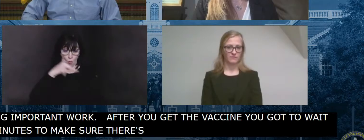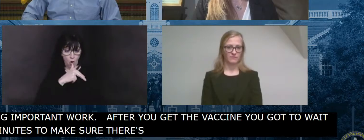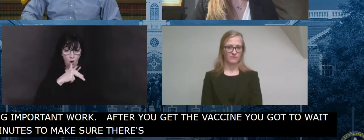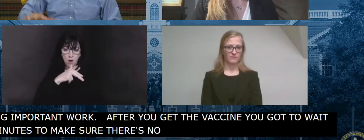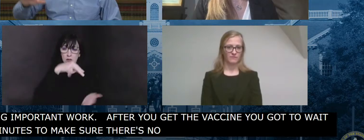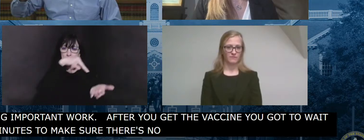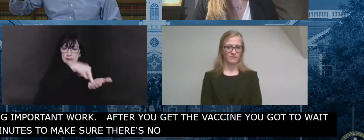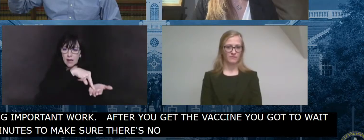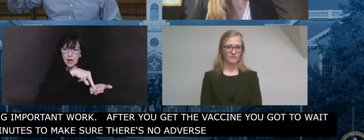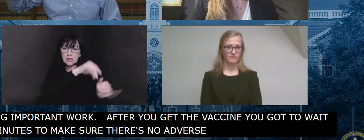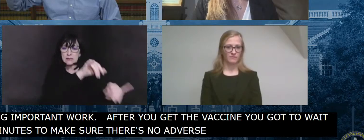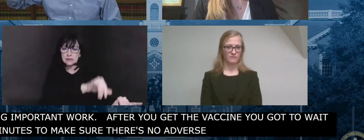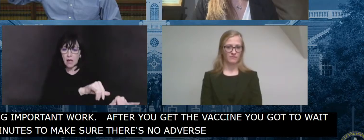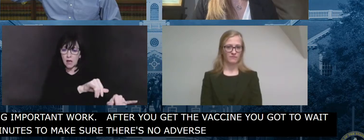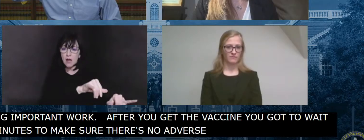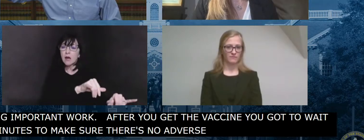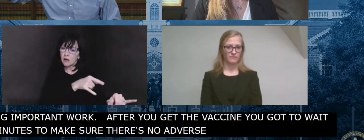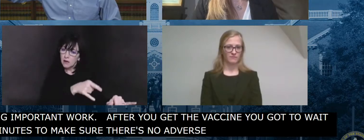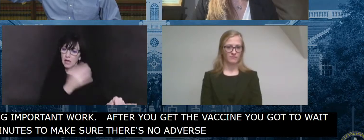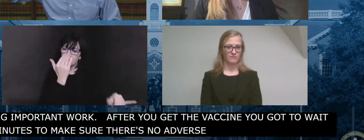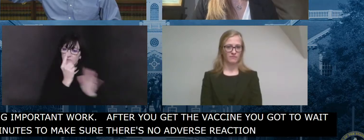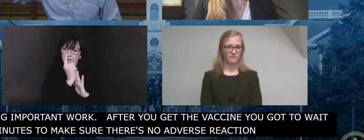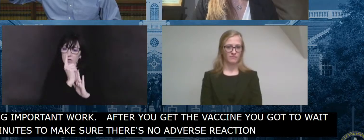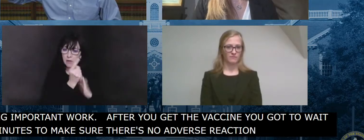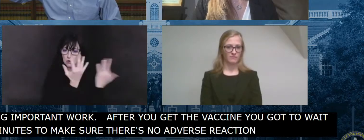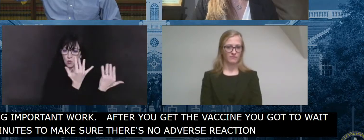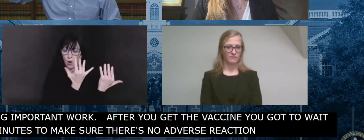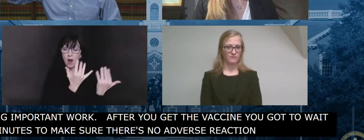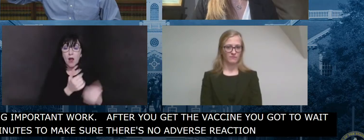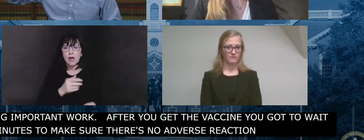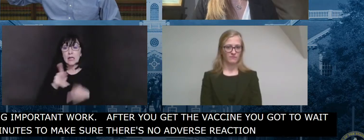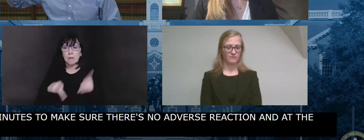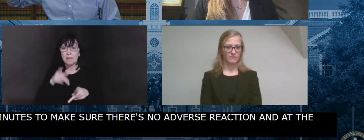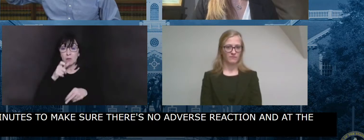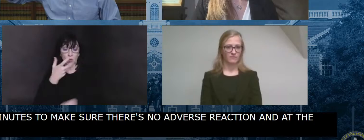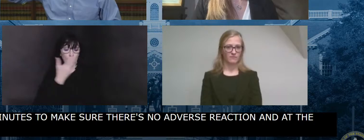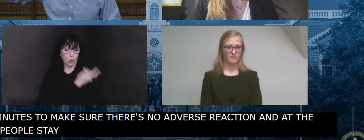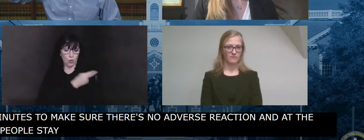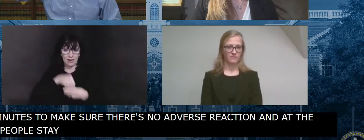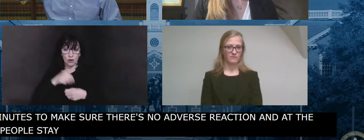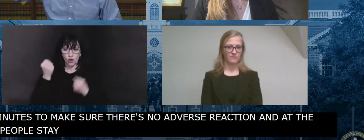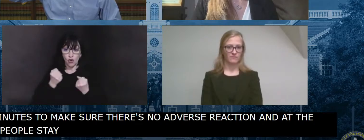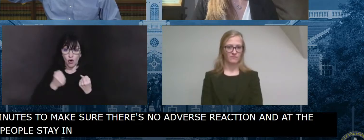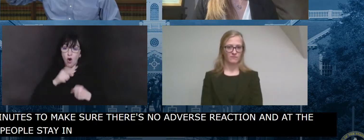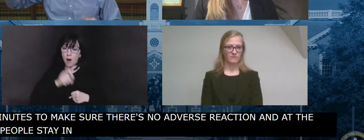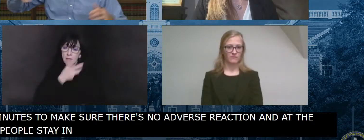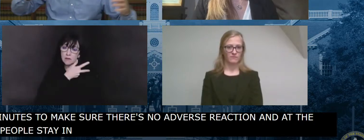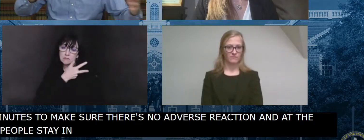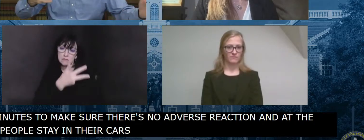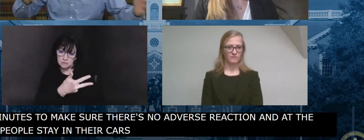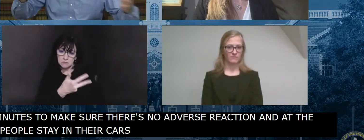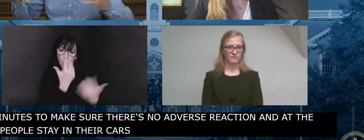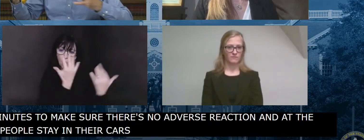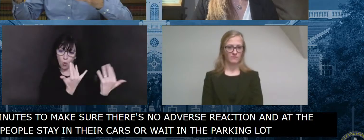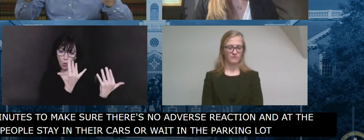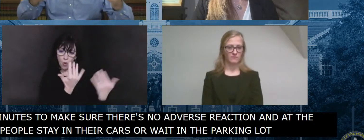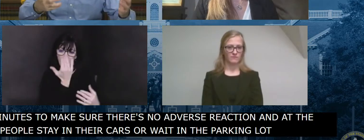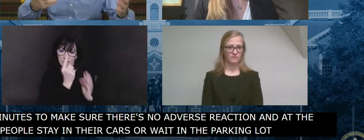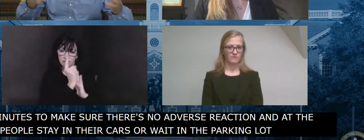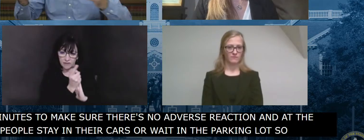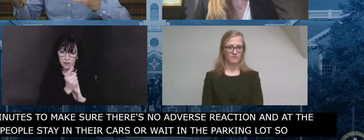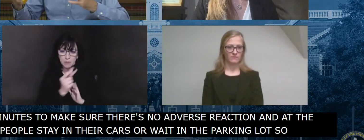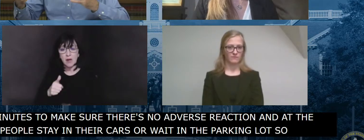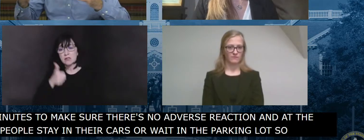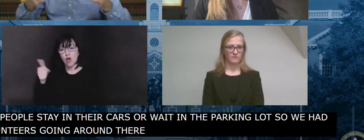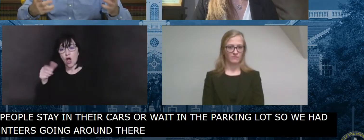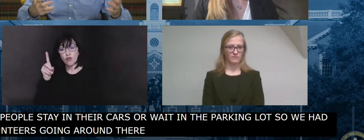the DMVs, people stay in their cars and they wait in the parking lot. So we had some volunteers going around there. You had people in the lanes